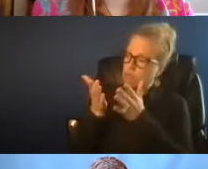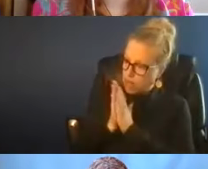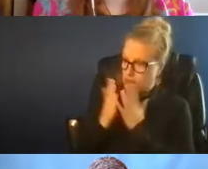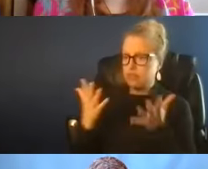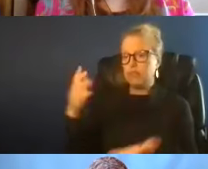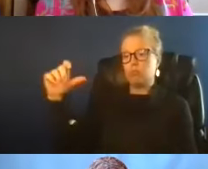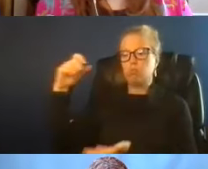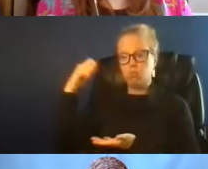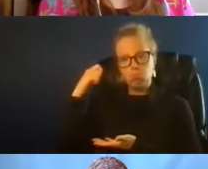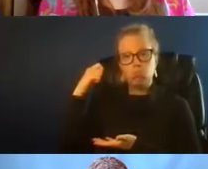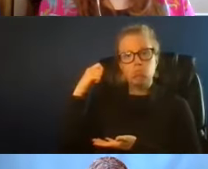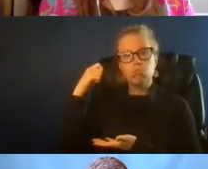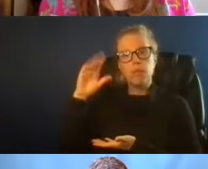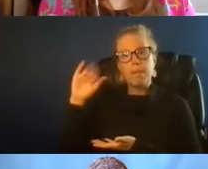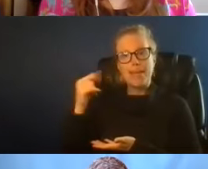on to the bag.